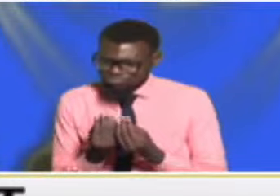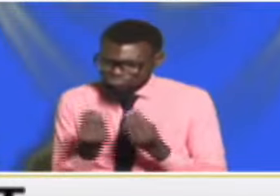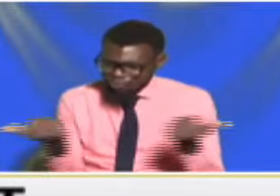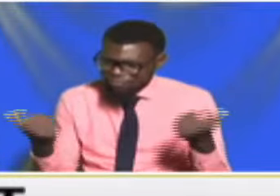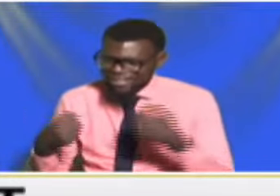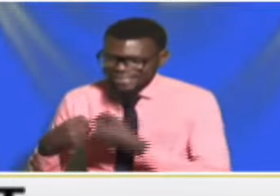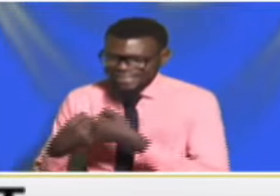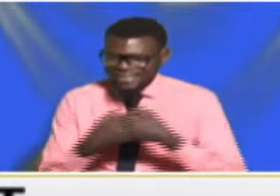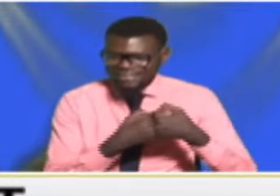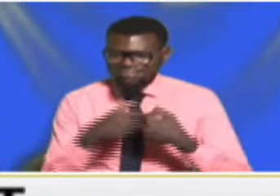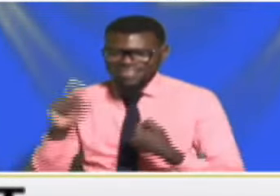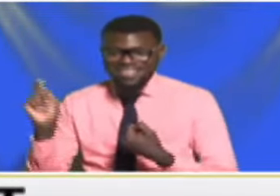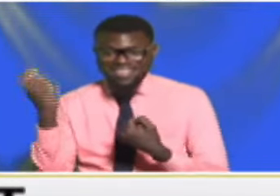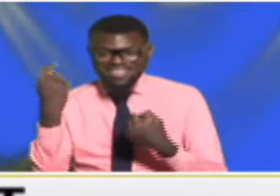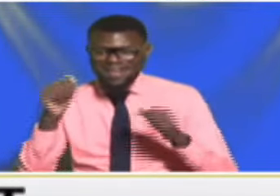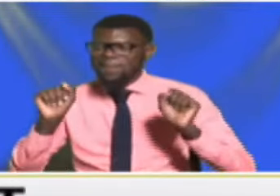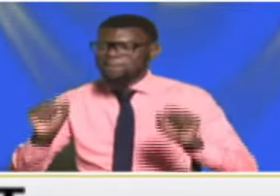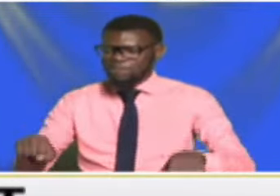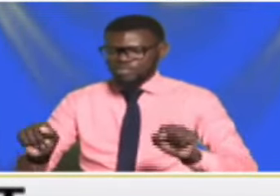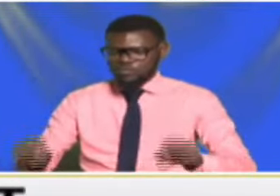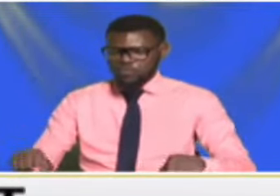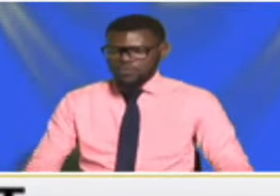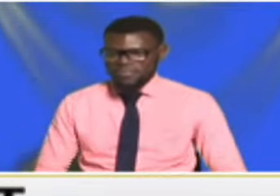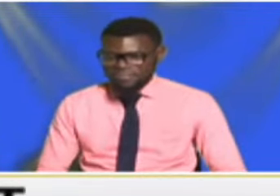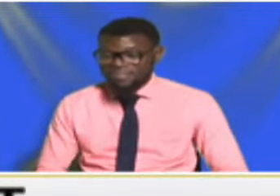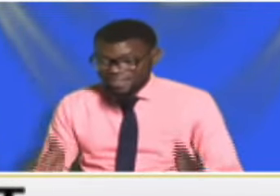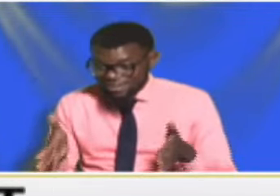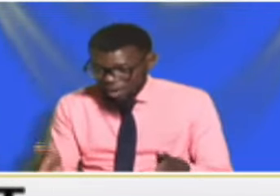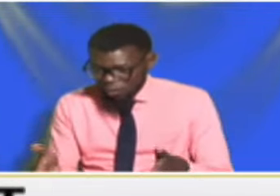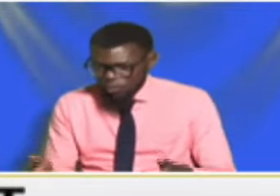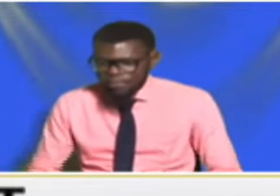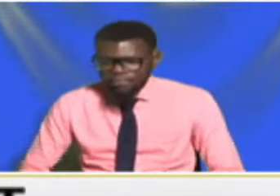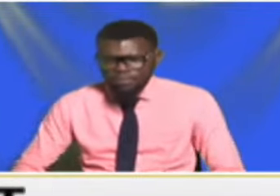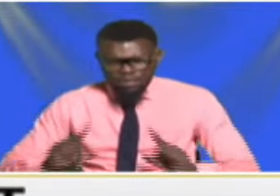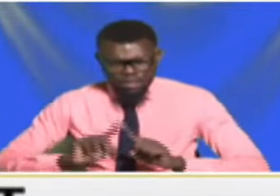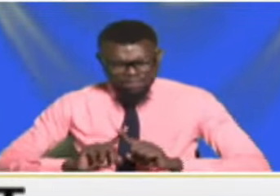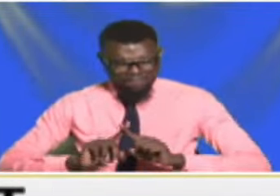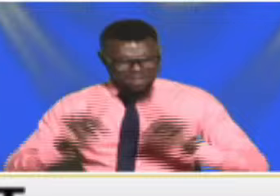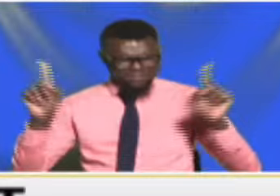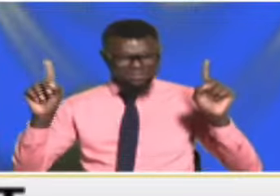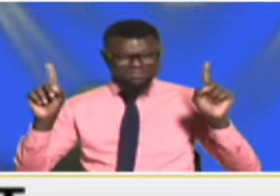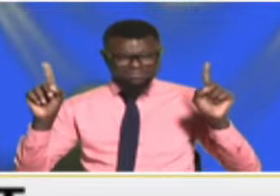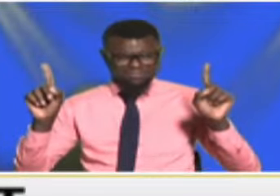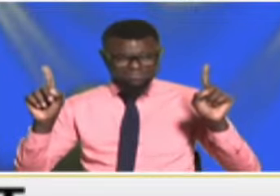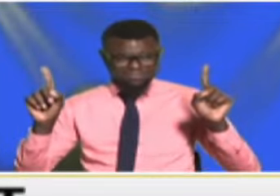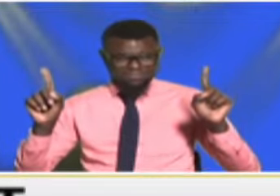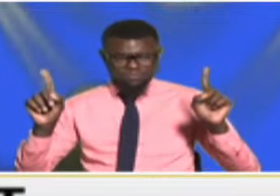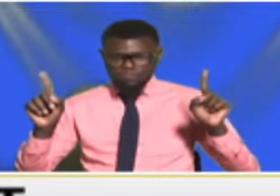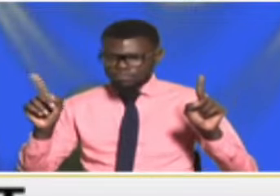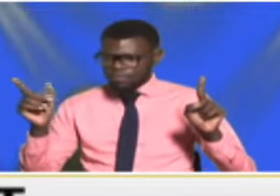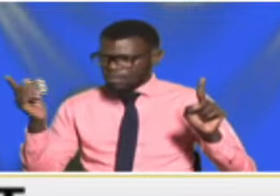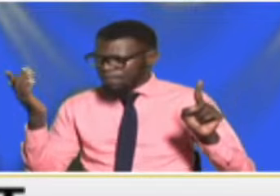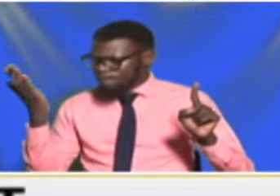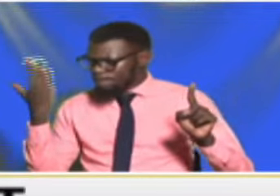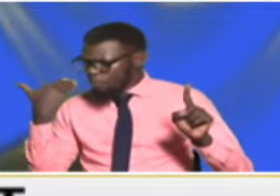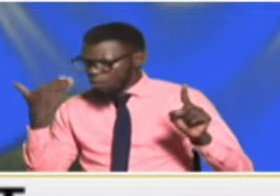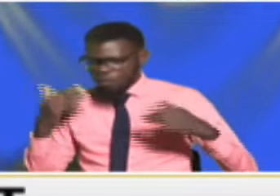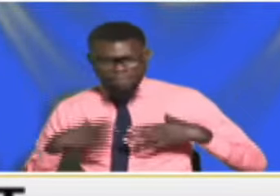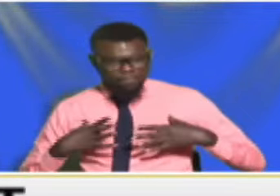that faces Kenya at a point like this. But when the public and the protesters, the Gen